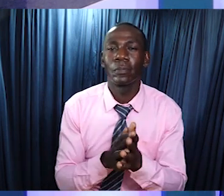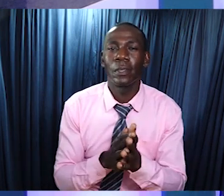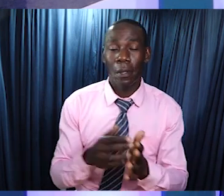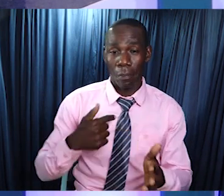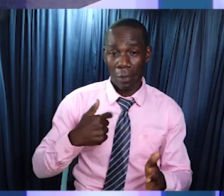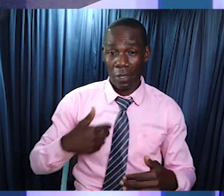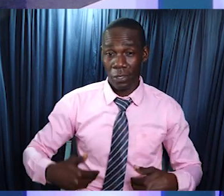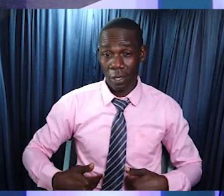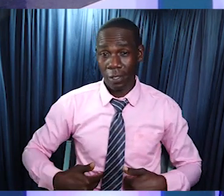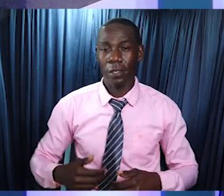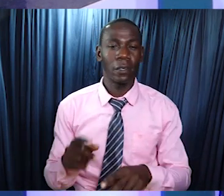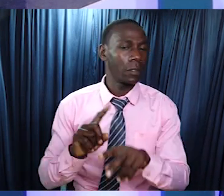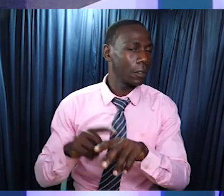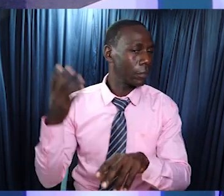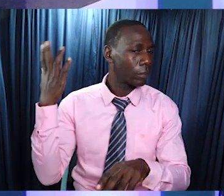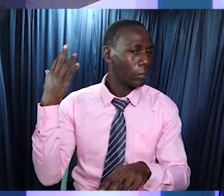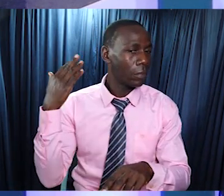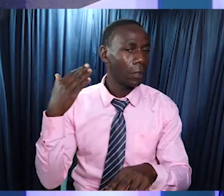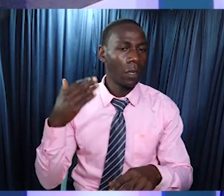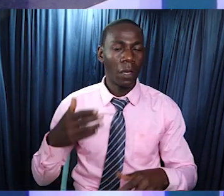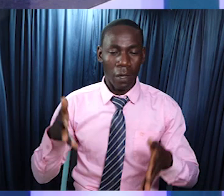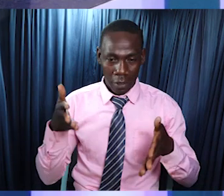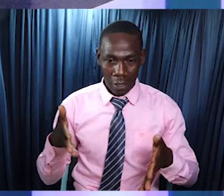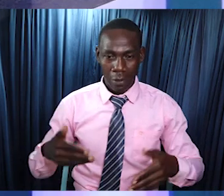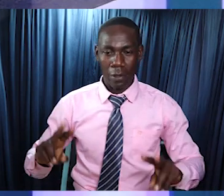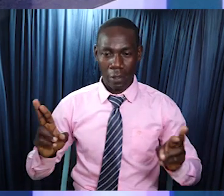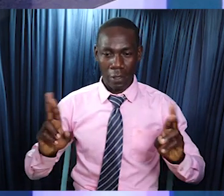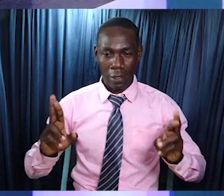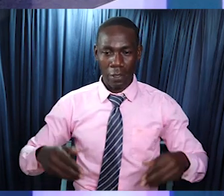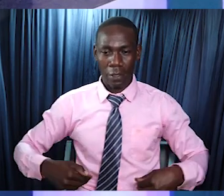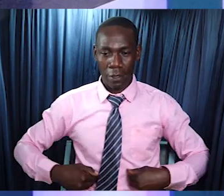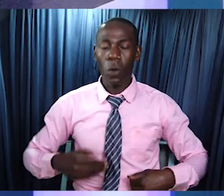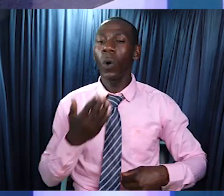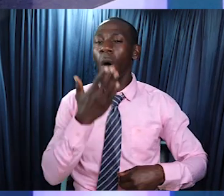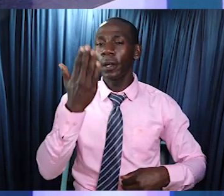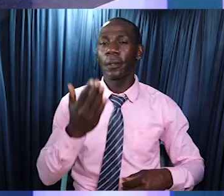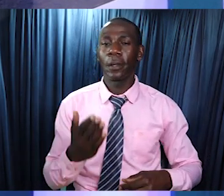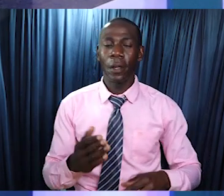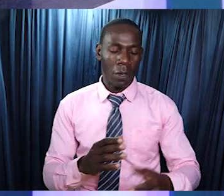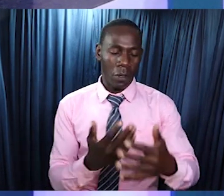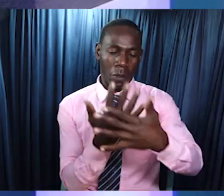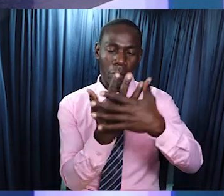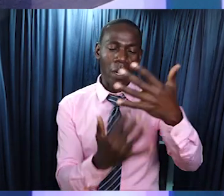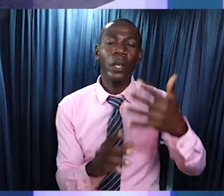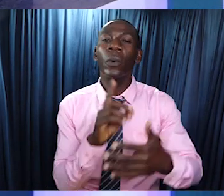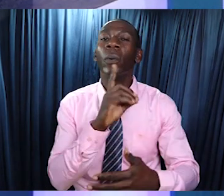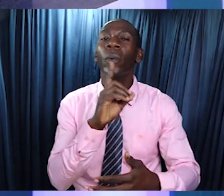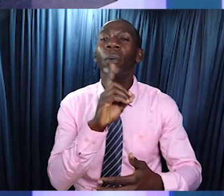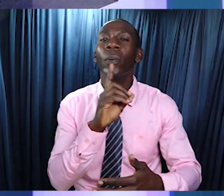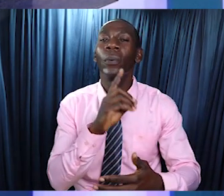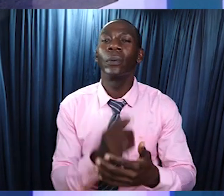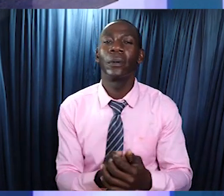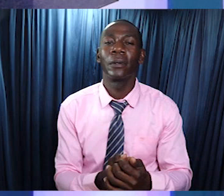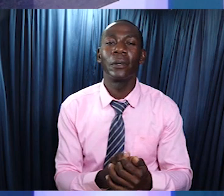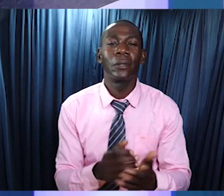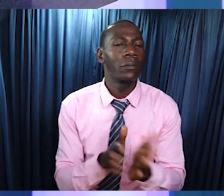Nami ni kijana. And I was still a boy. Ndio nimefikia ujana ule kabisa. I'm so hot in youthful time. Damu zina ziko moto. The blood is